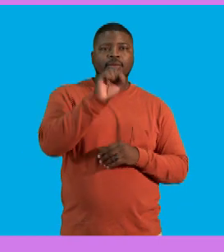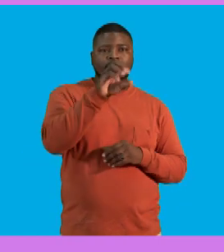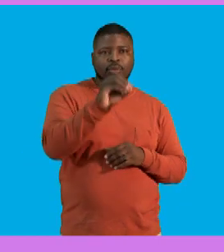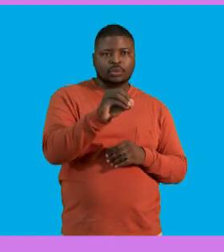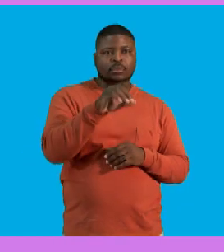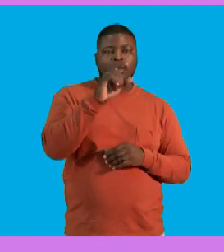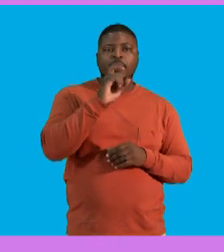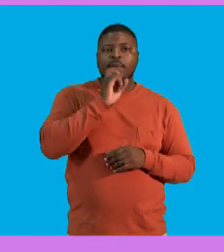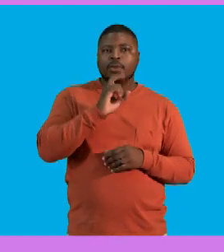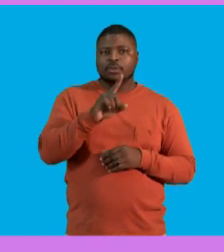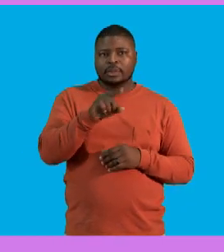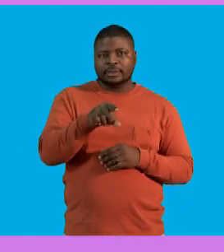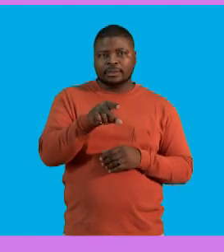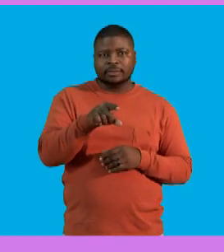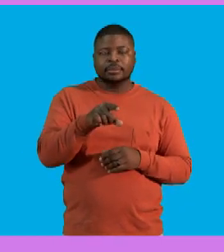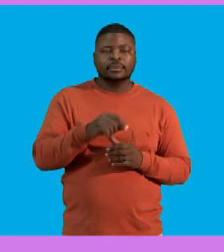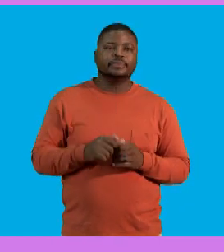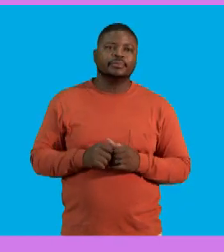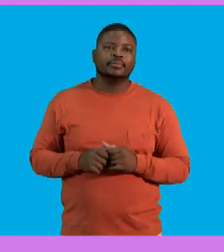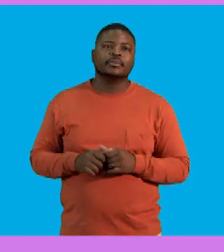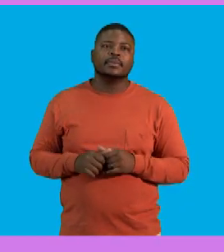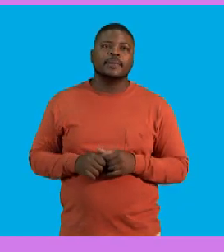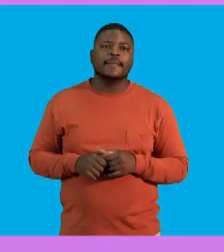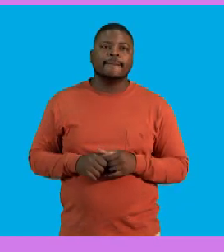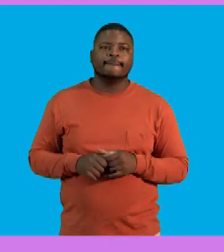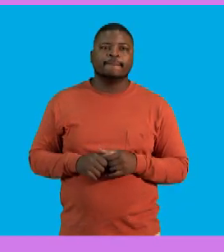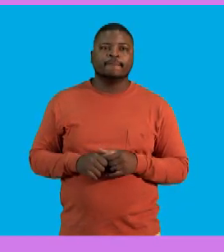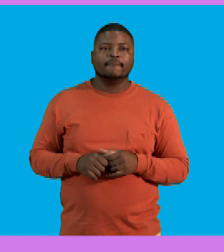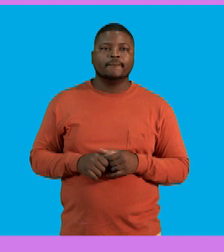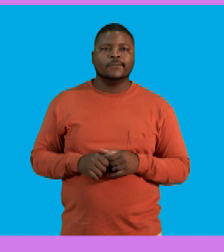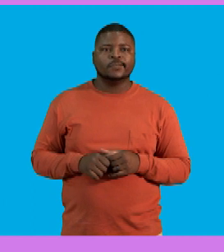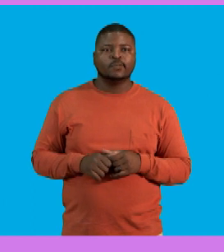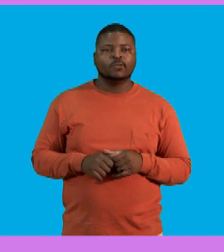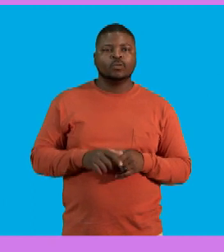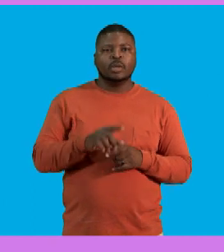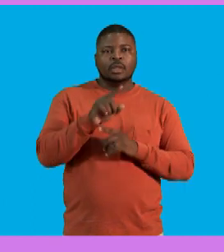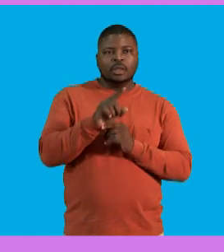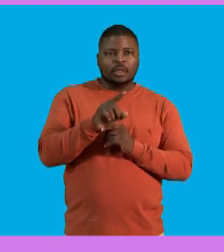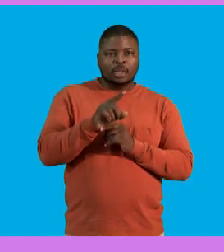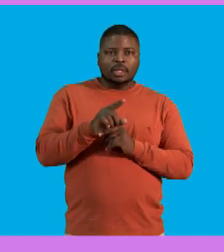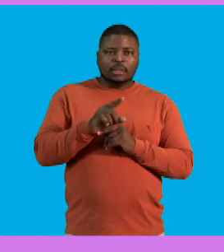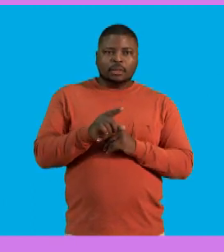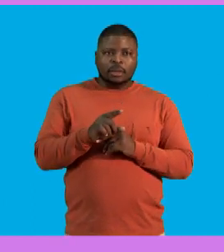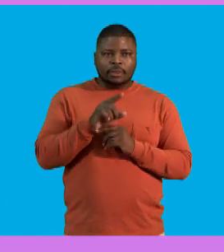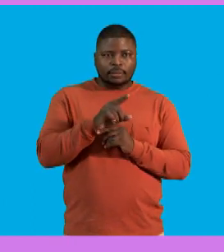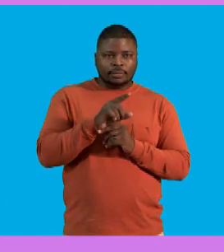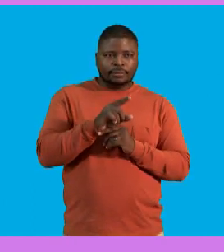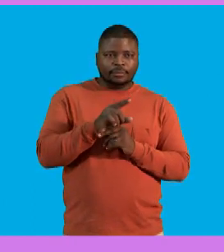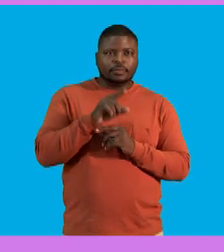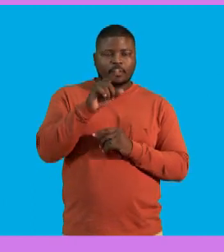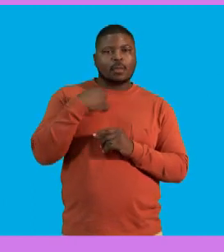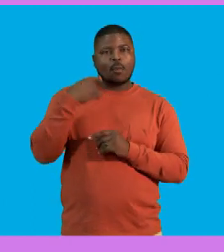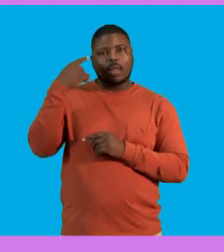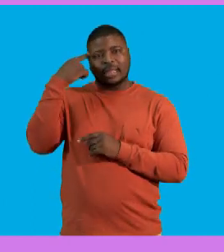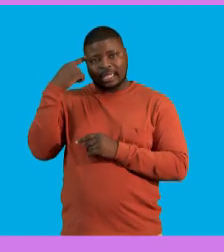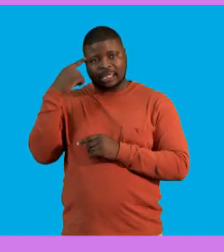different form of notation here, just to test you guys. All right. You've got those as values. What type of